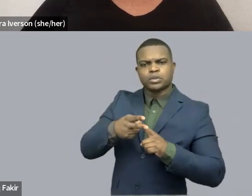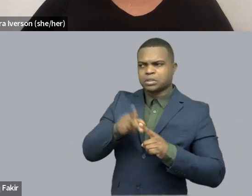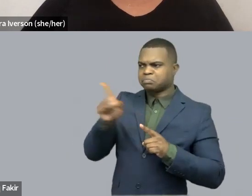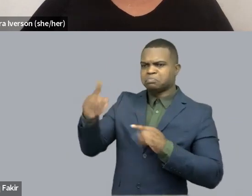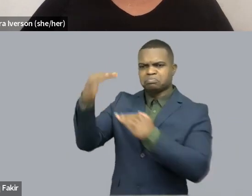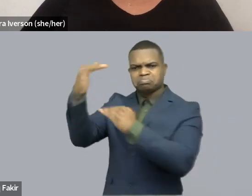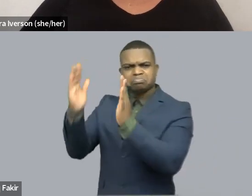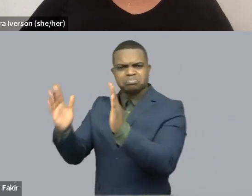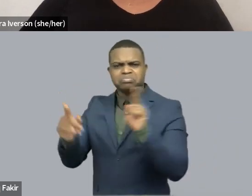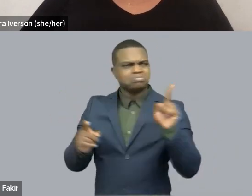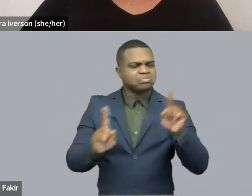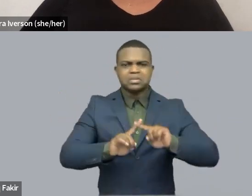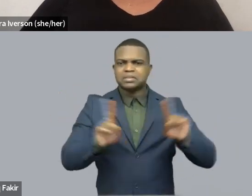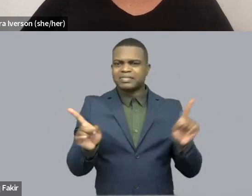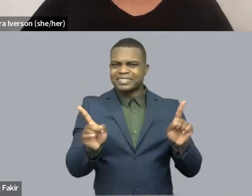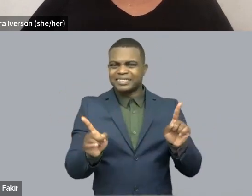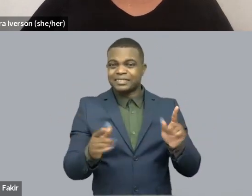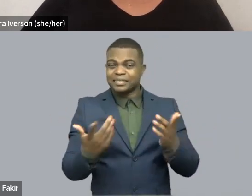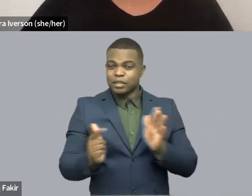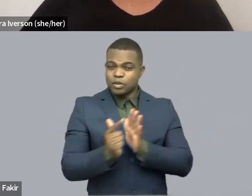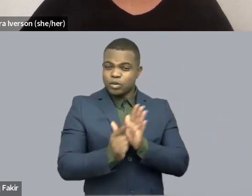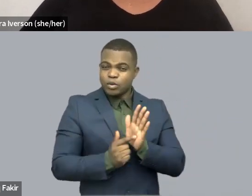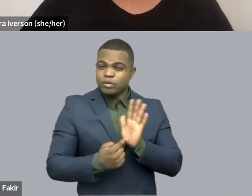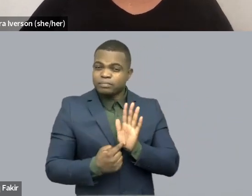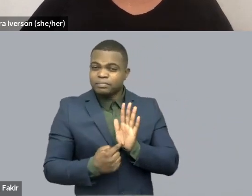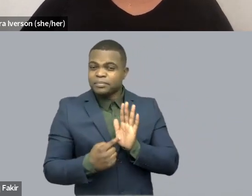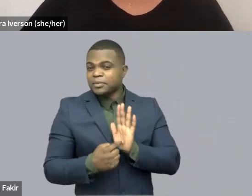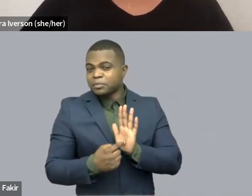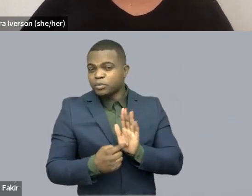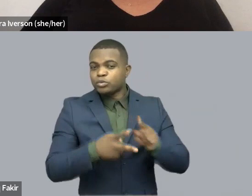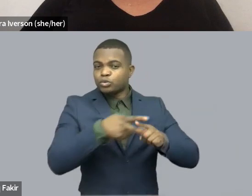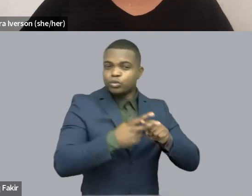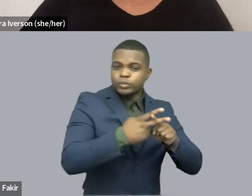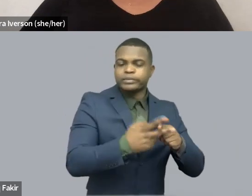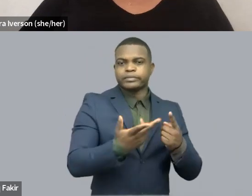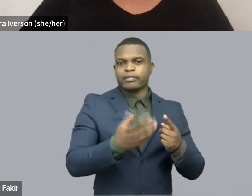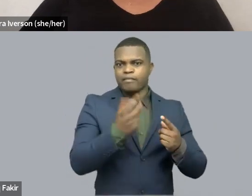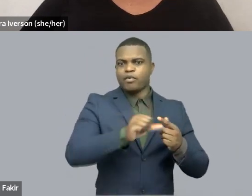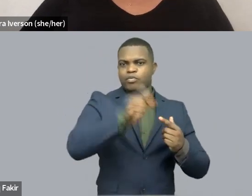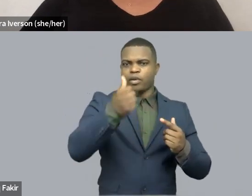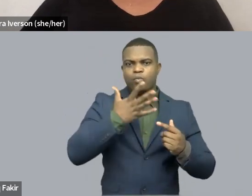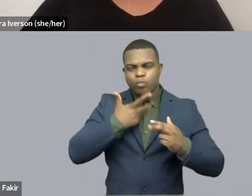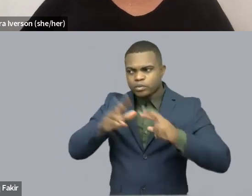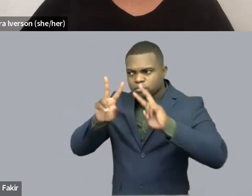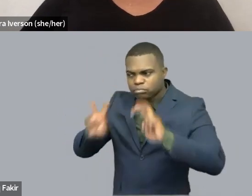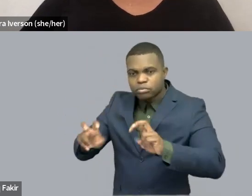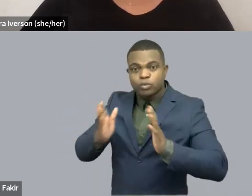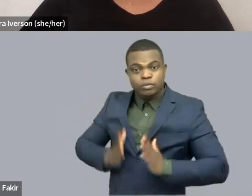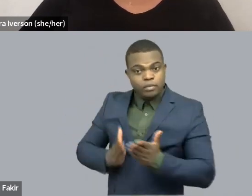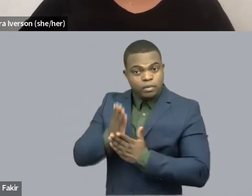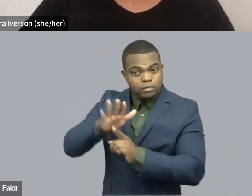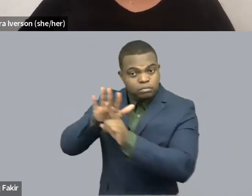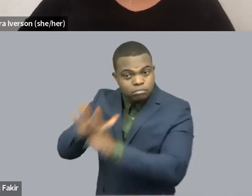were designed to be anti-privacy, they were designed to be tools of mass surveillance. There's nothing about their economy that